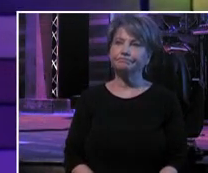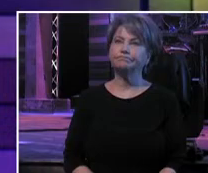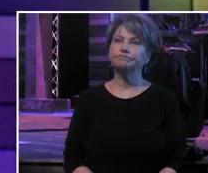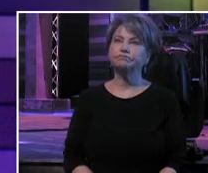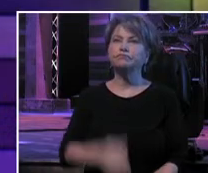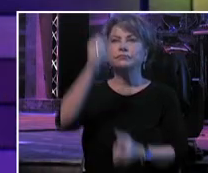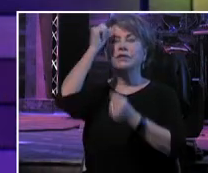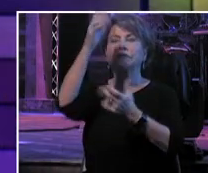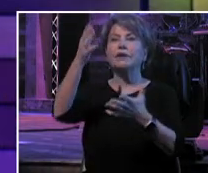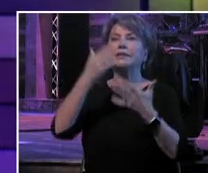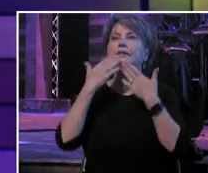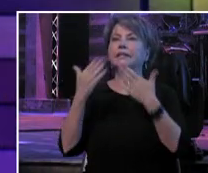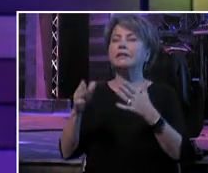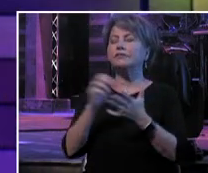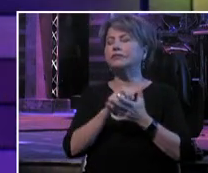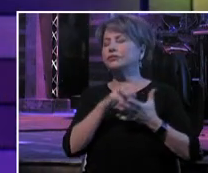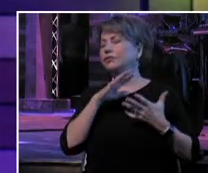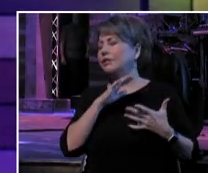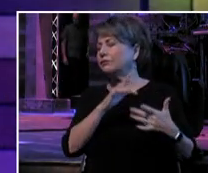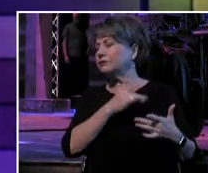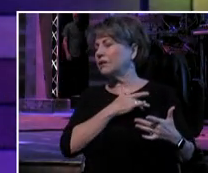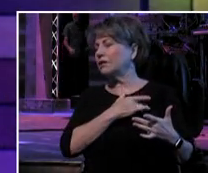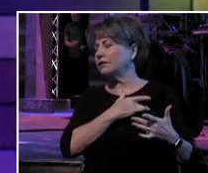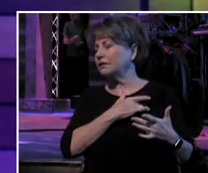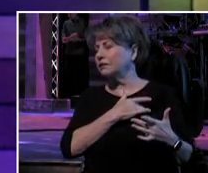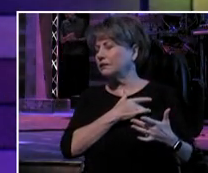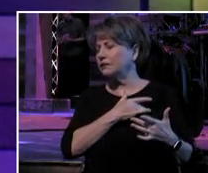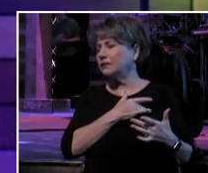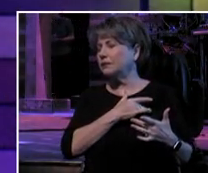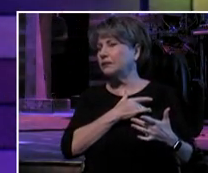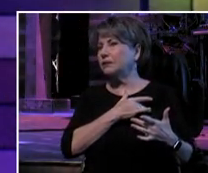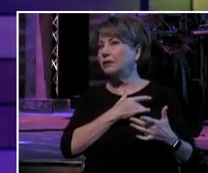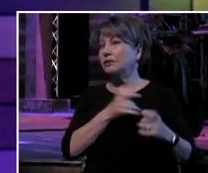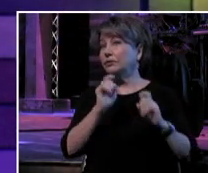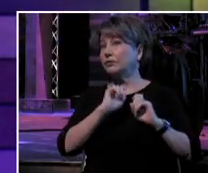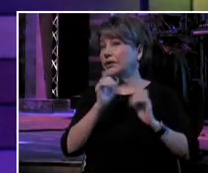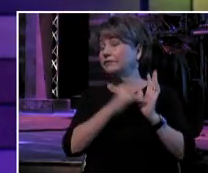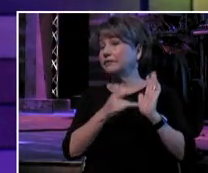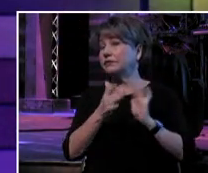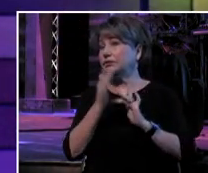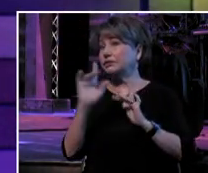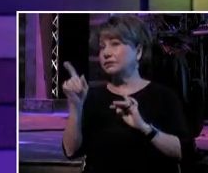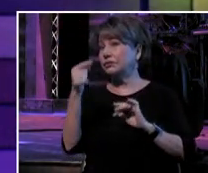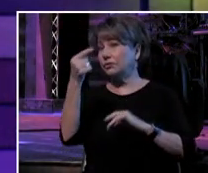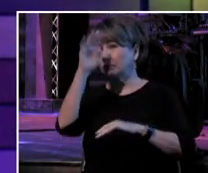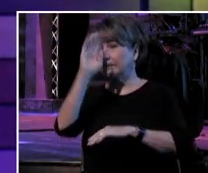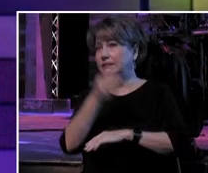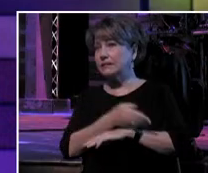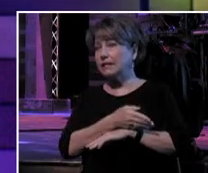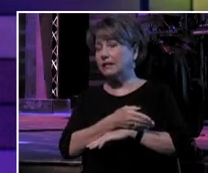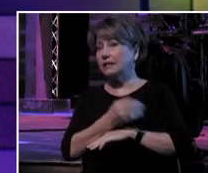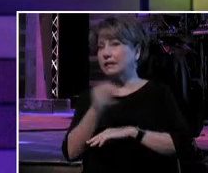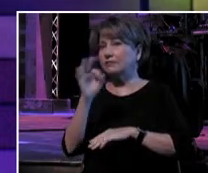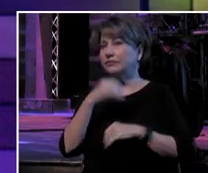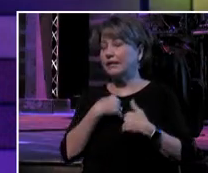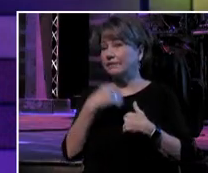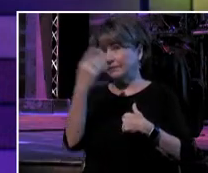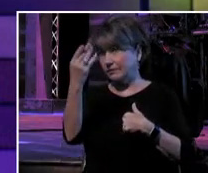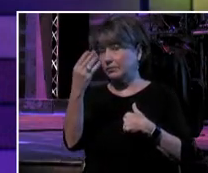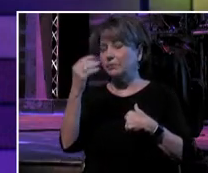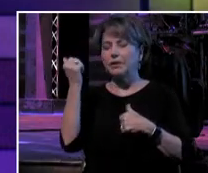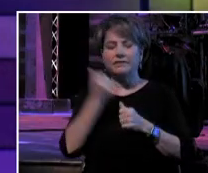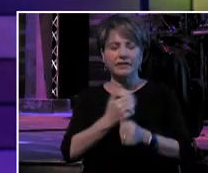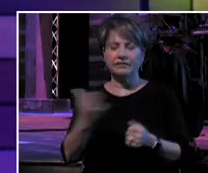Father, I thank you for your generous heart. You gave us your one and only son, Jesus. And if we have him, we have everything we